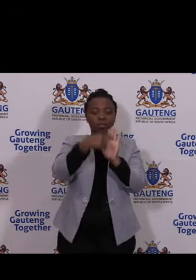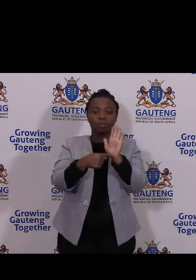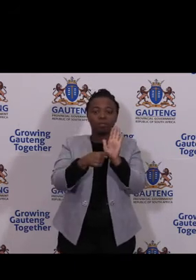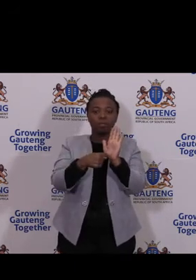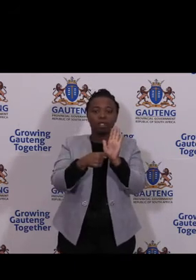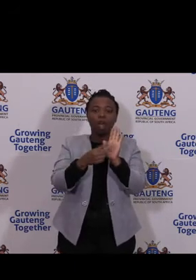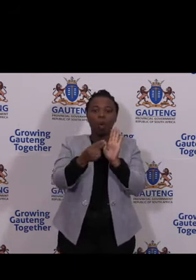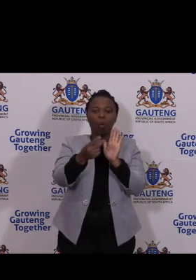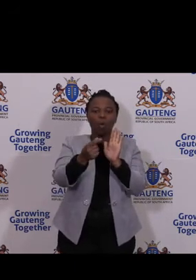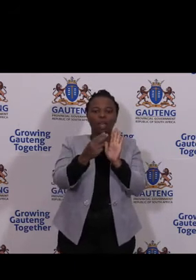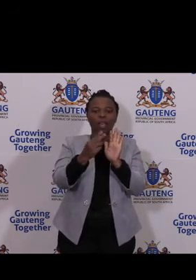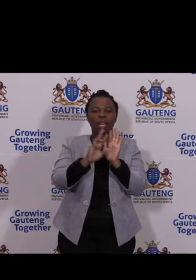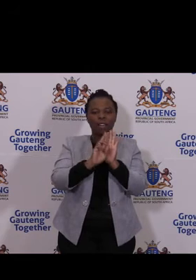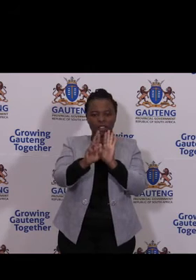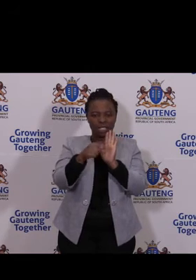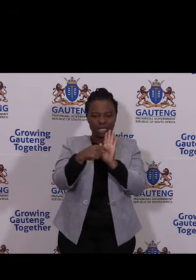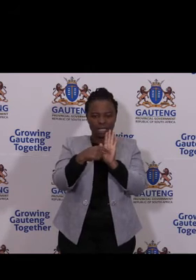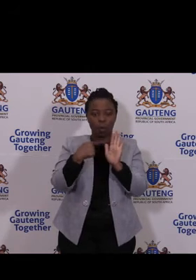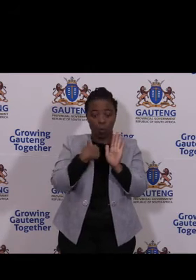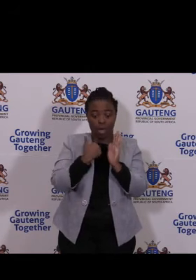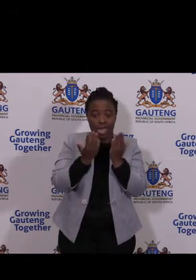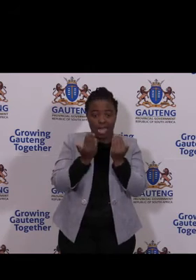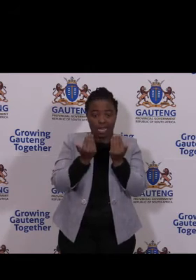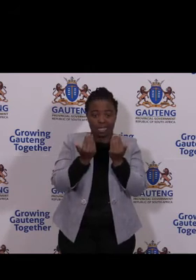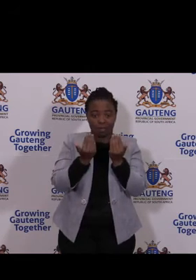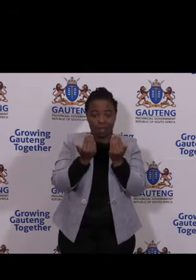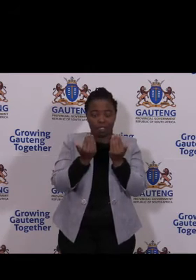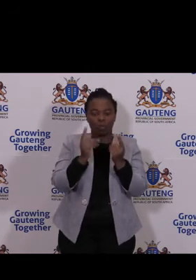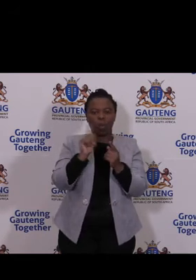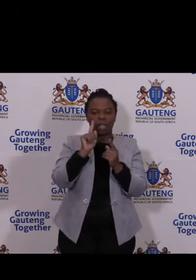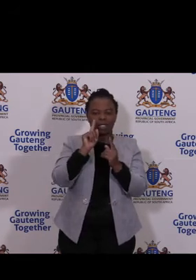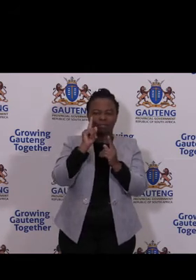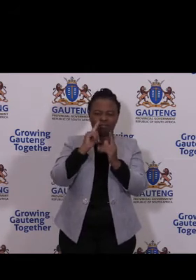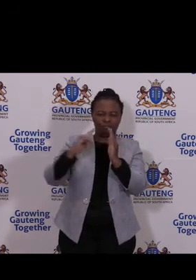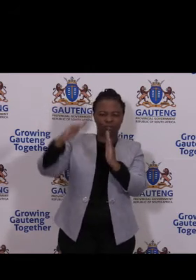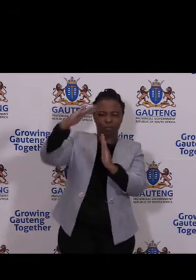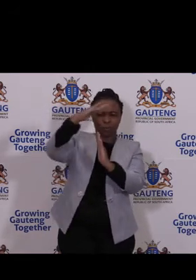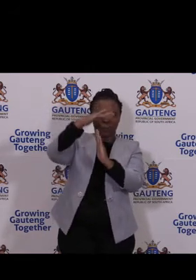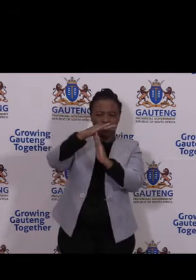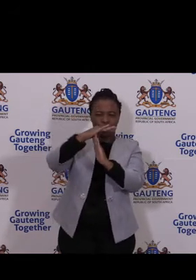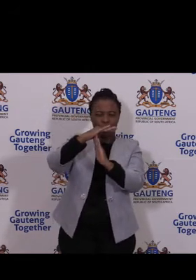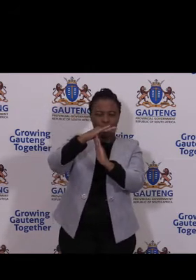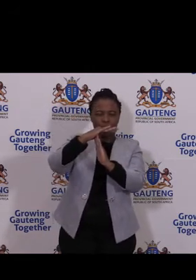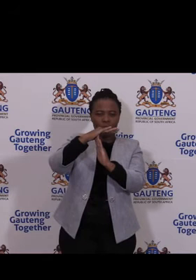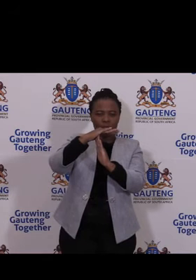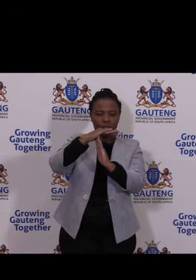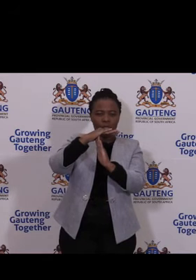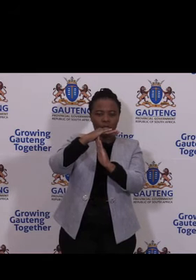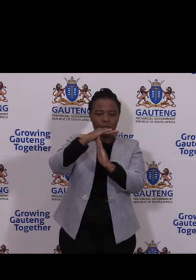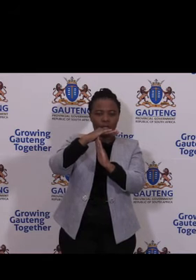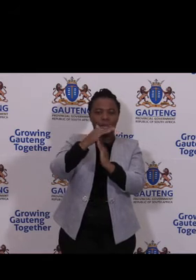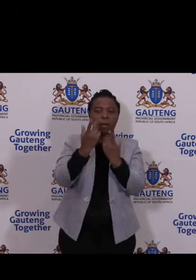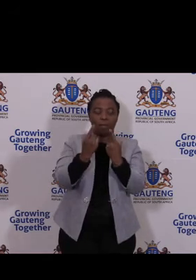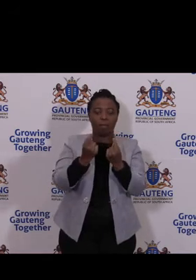where when we expect the actual peak, and we will see now that we are